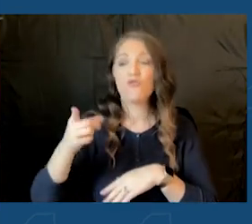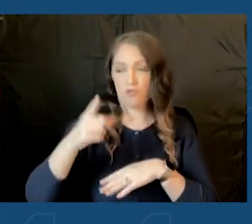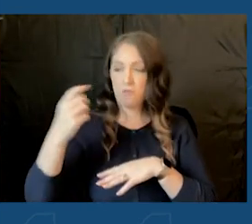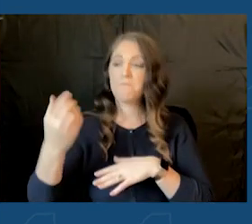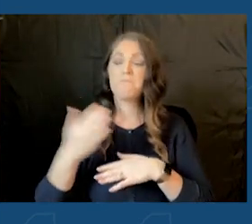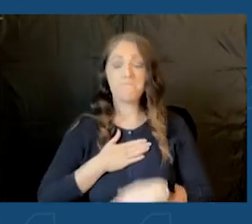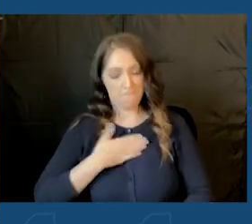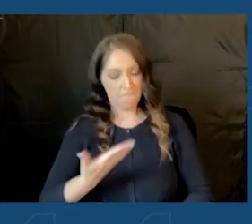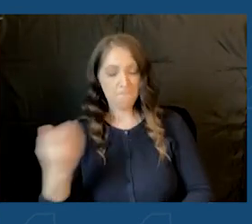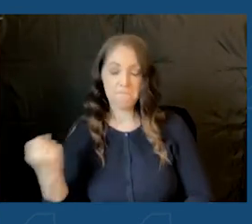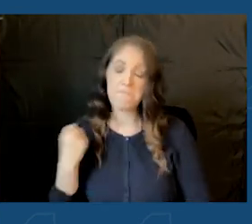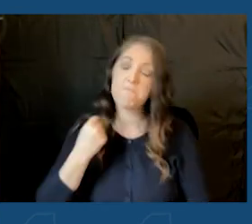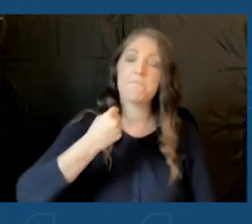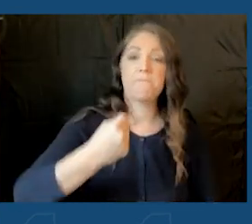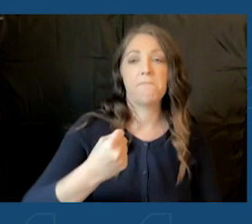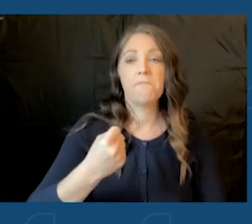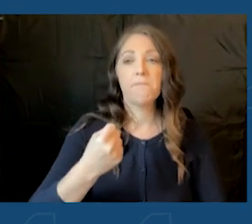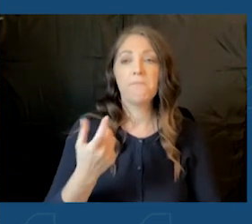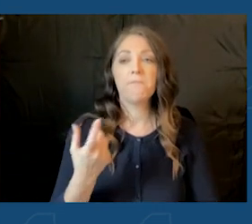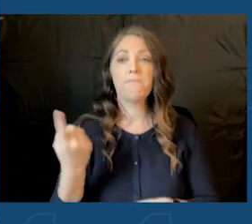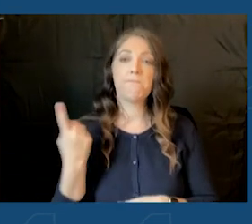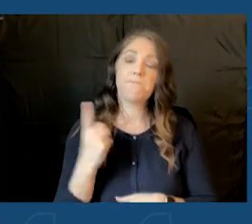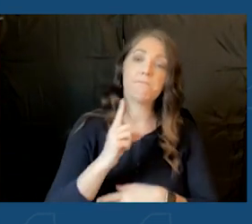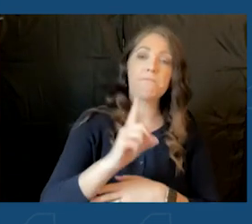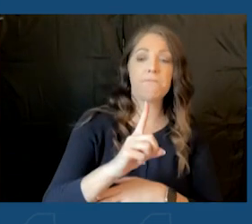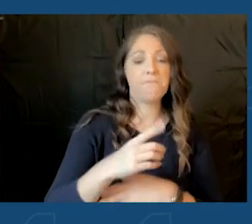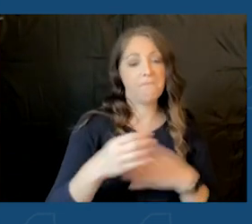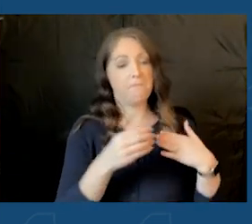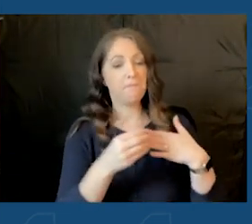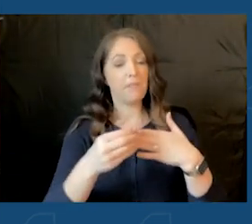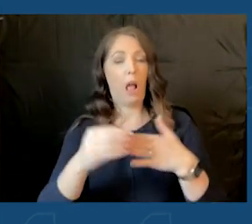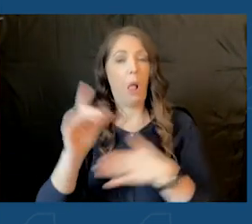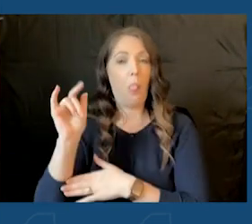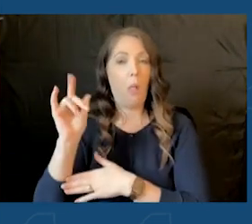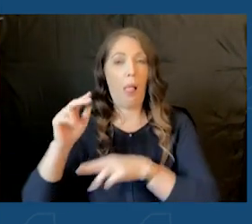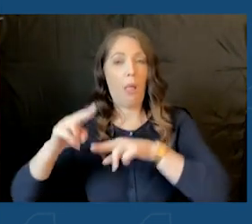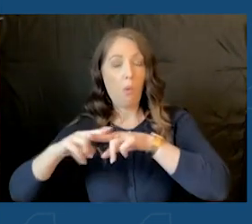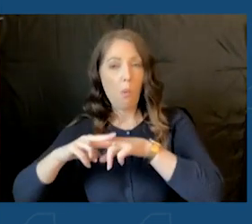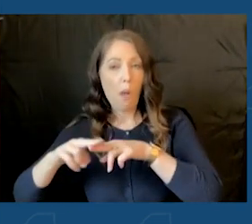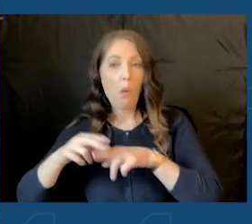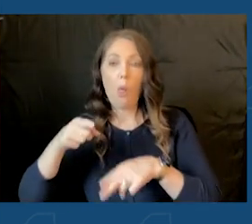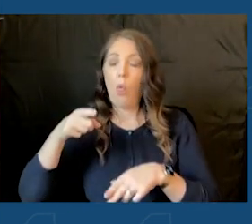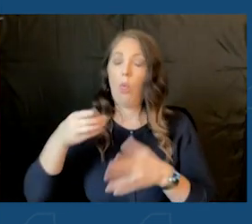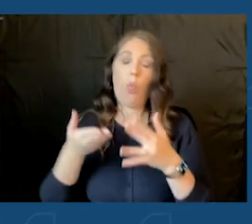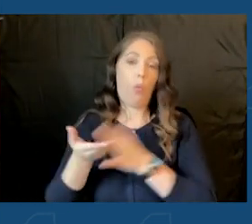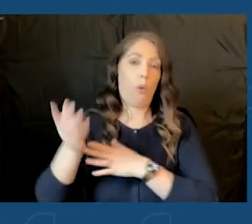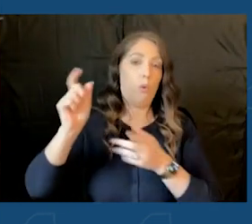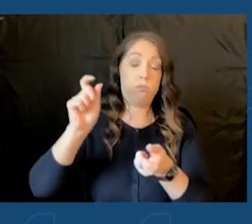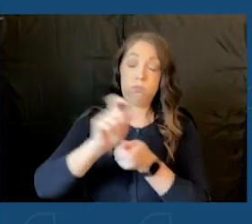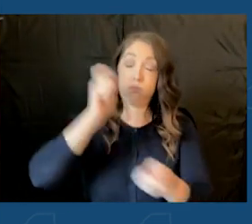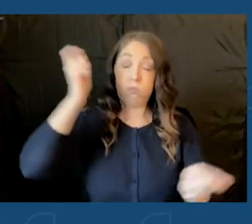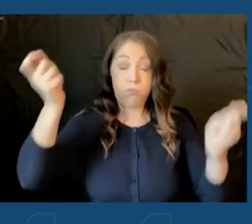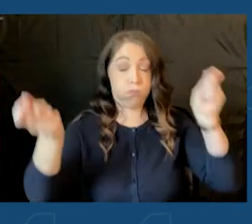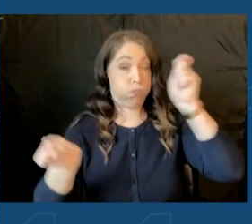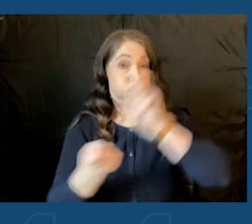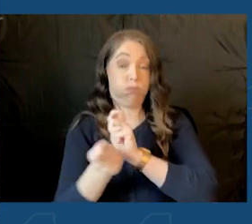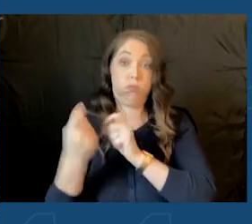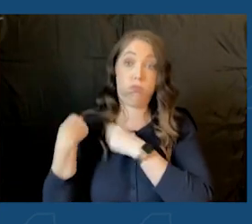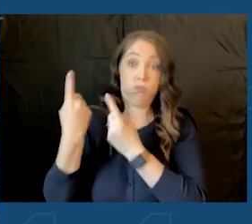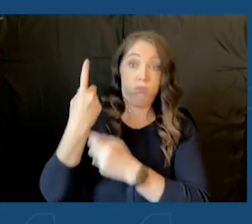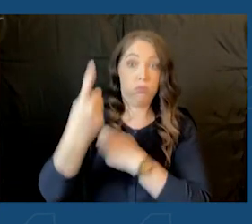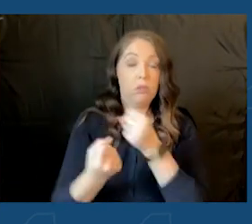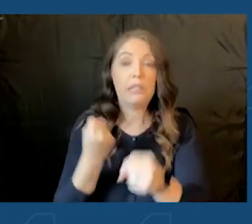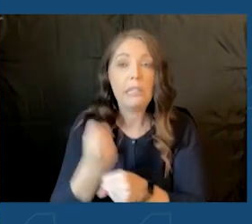Long Island Railroad leader to guide Long Island Railroad through what is arguably the most transformational year in its history.